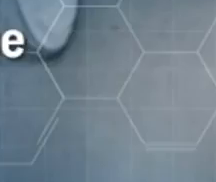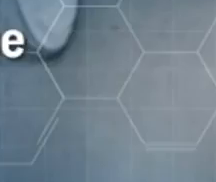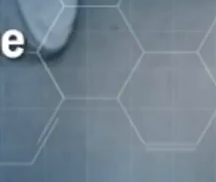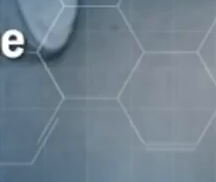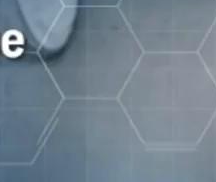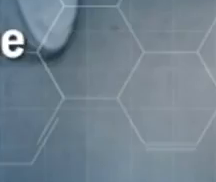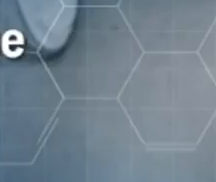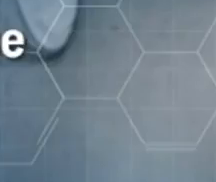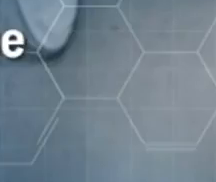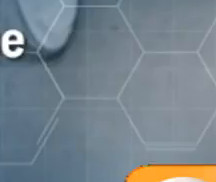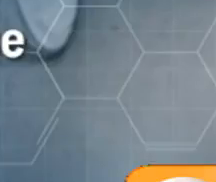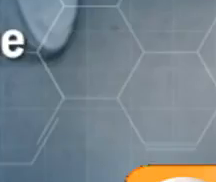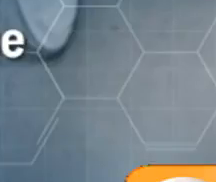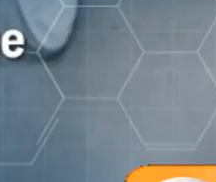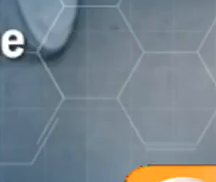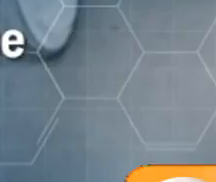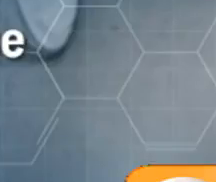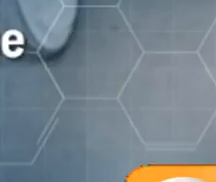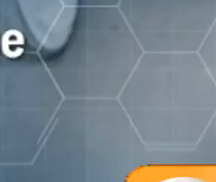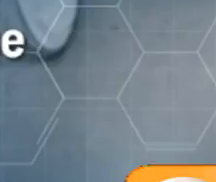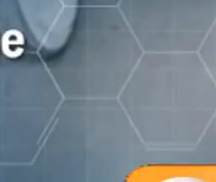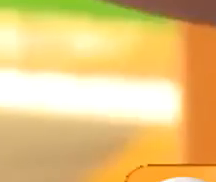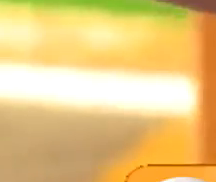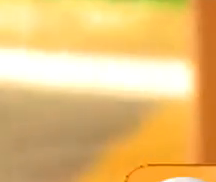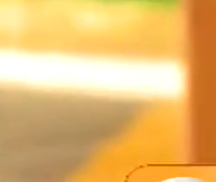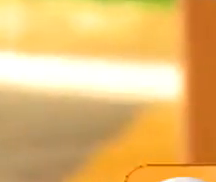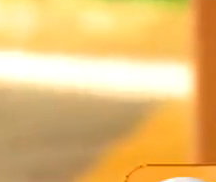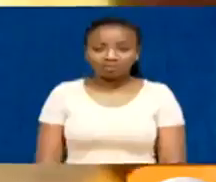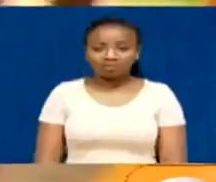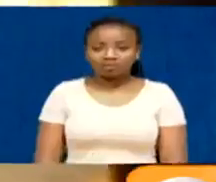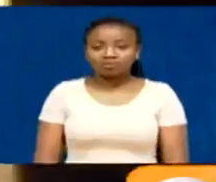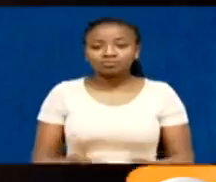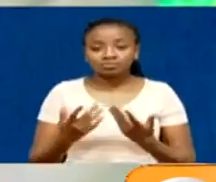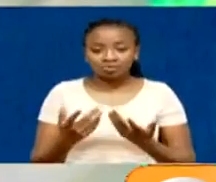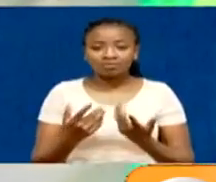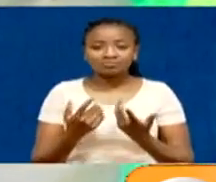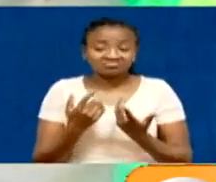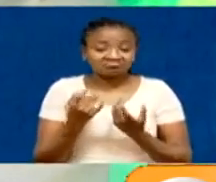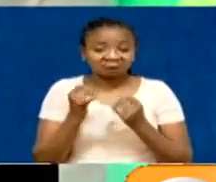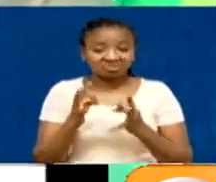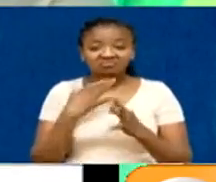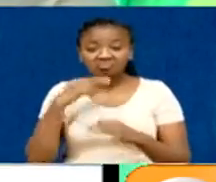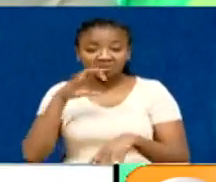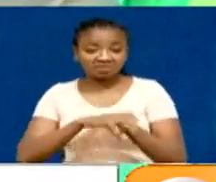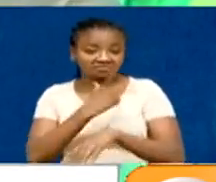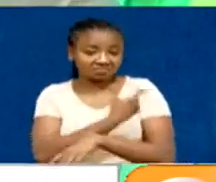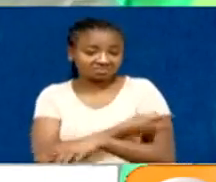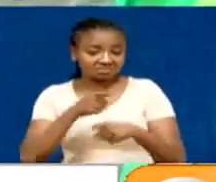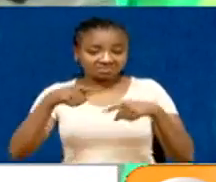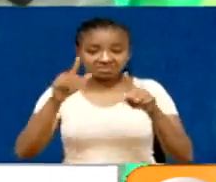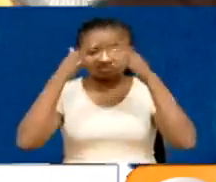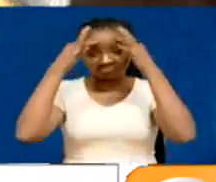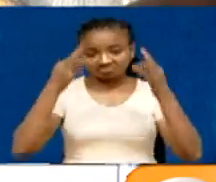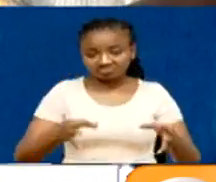of which 5.2 million have been administered as the first dose. While getting inoculated remains voluntary, authorities had earlier